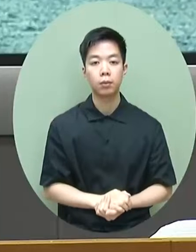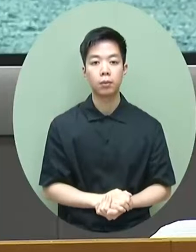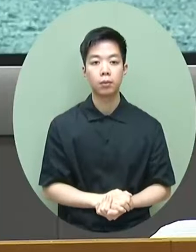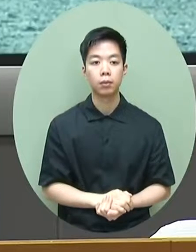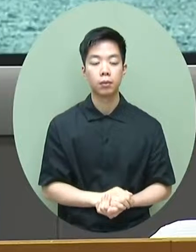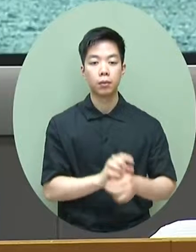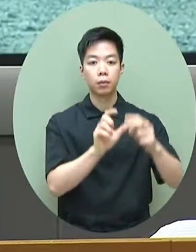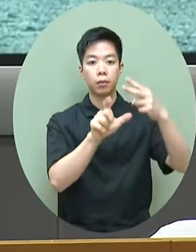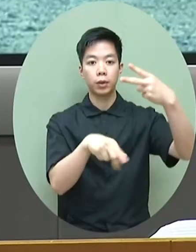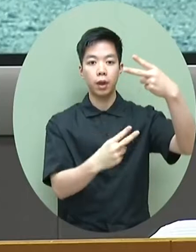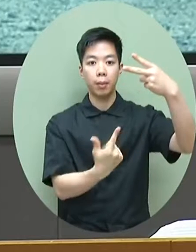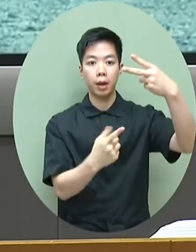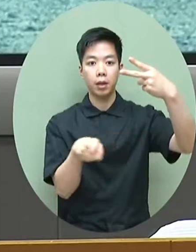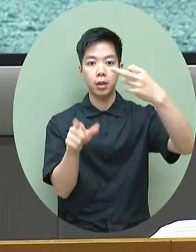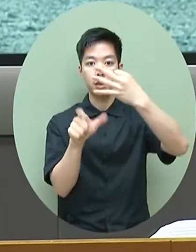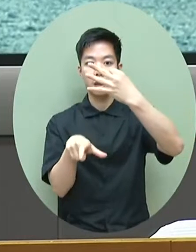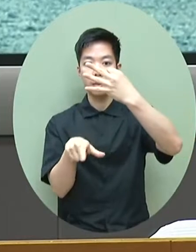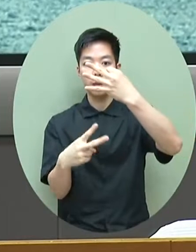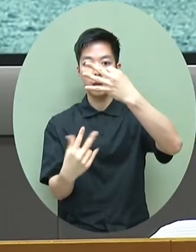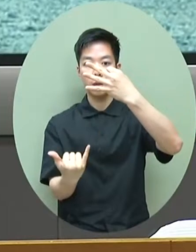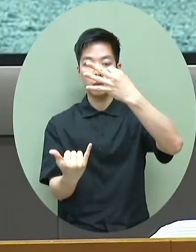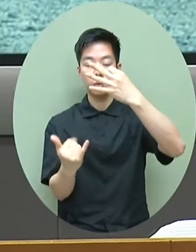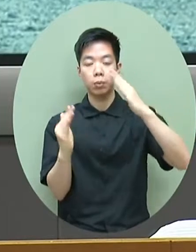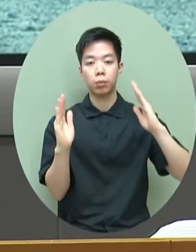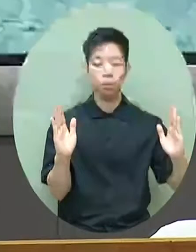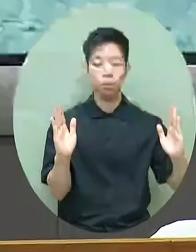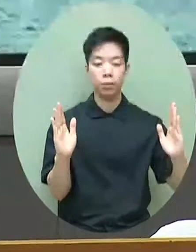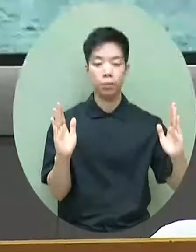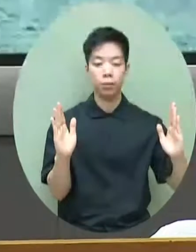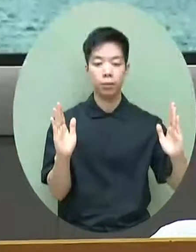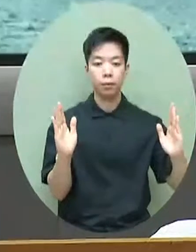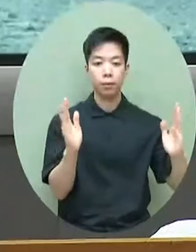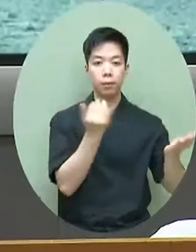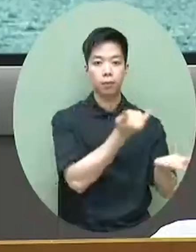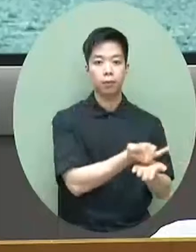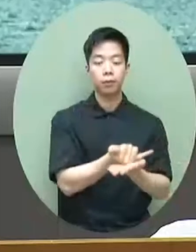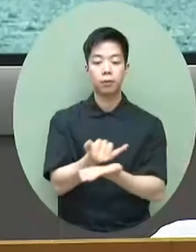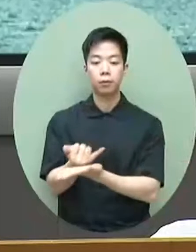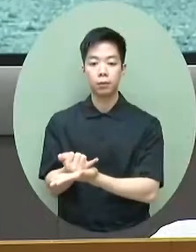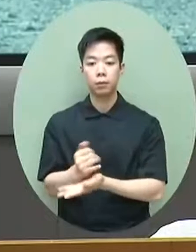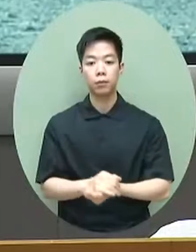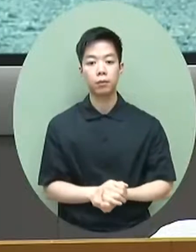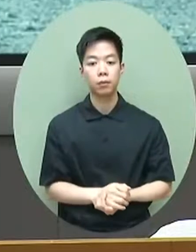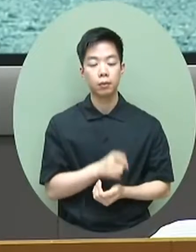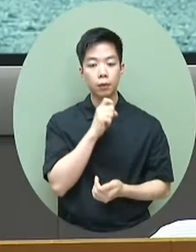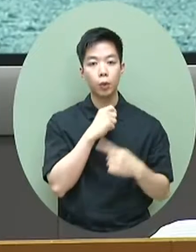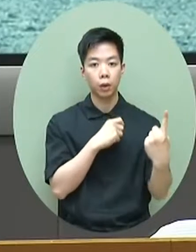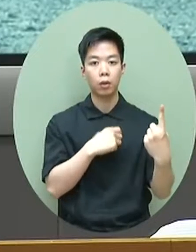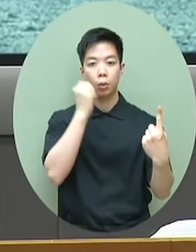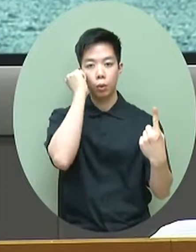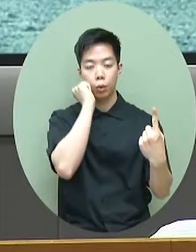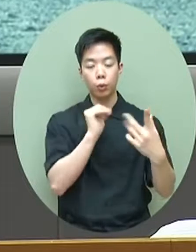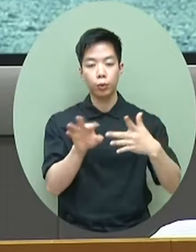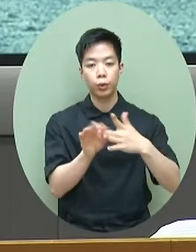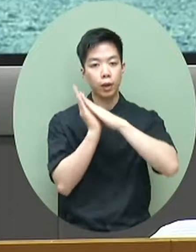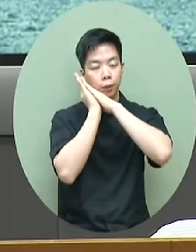males aged 59 to 89, and these are death cases recorded between March and April. One